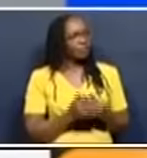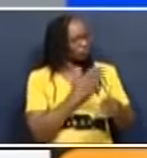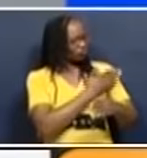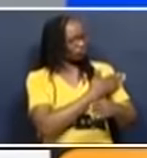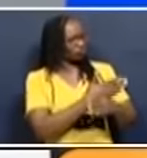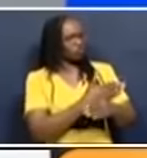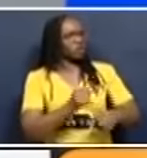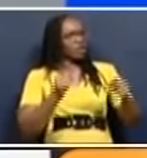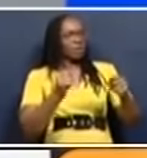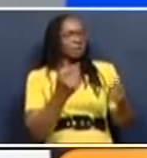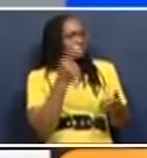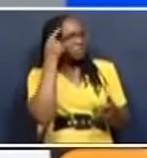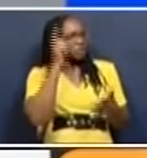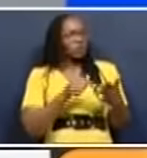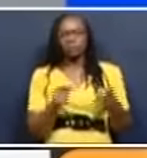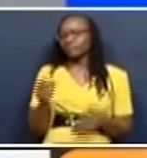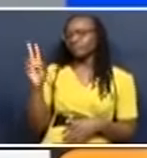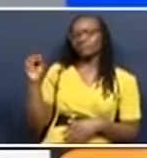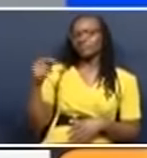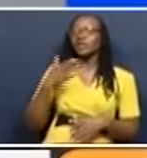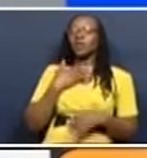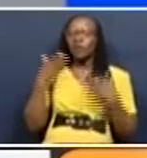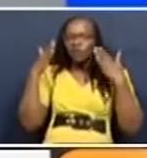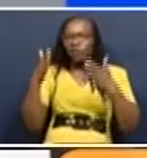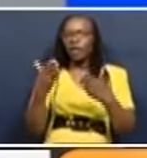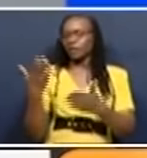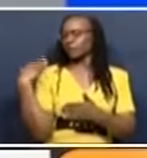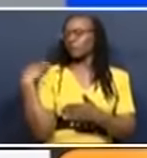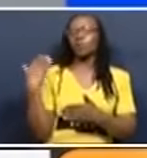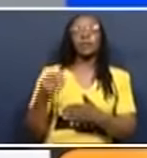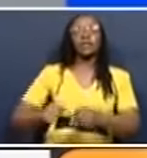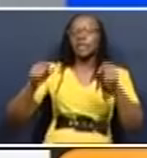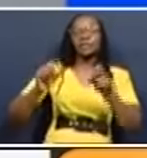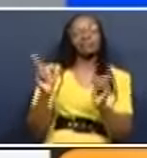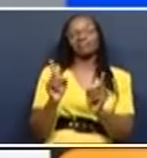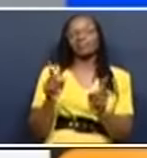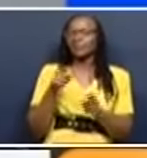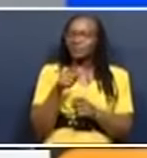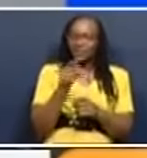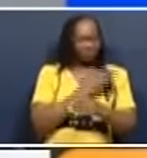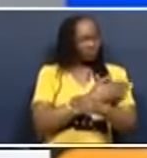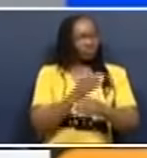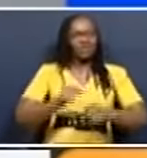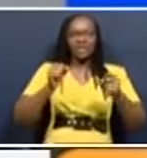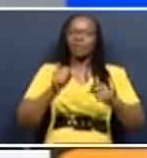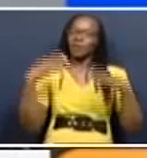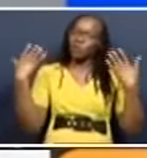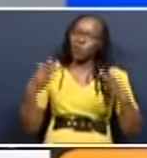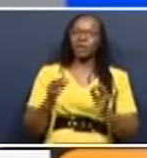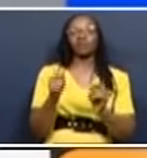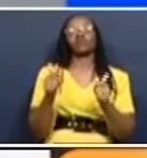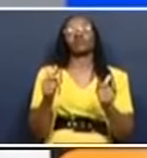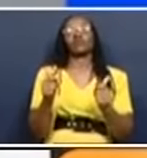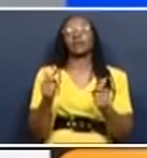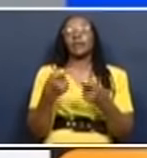them for anything? Well, I don't want to talk about my colleagues. They are wonderful Kenyans. I will just do my part from where I started. But do you see any mistakes that